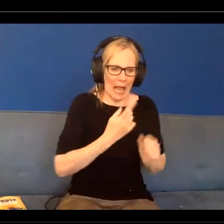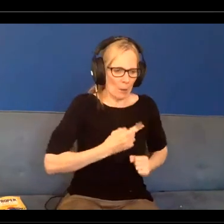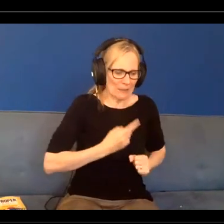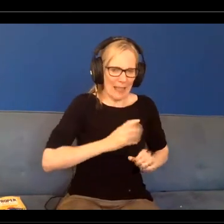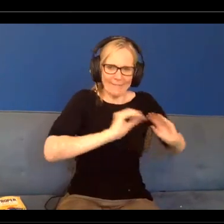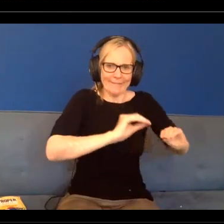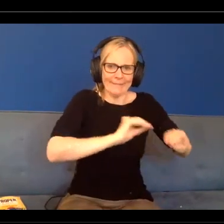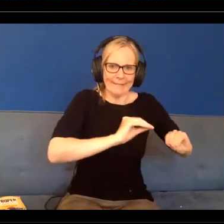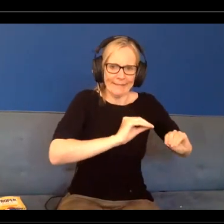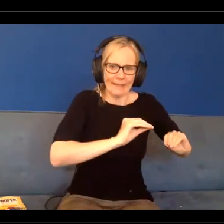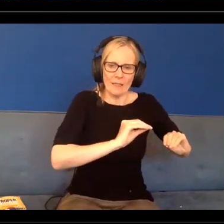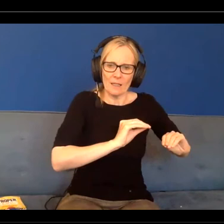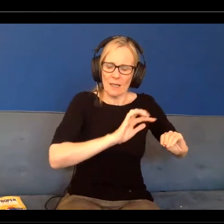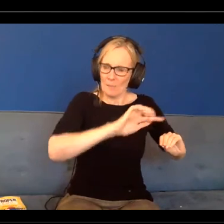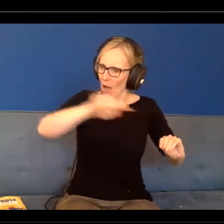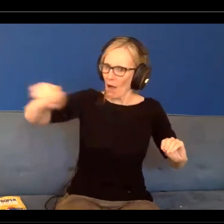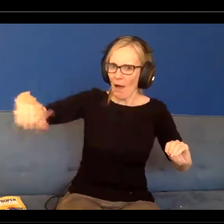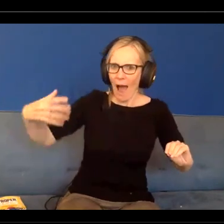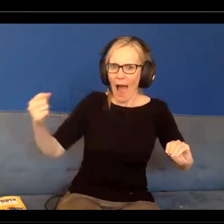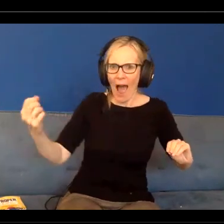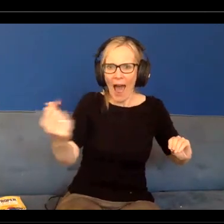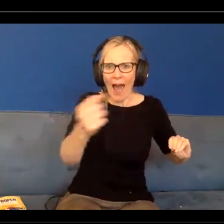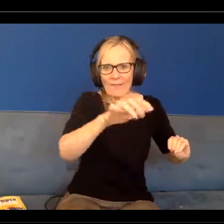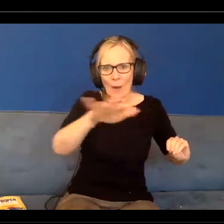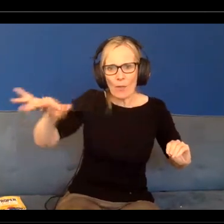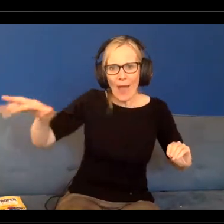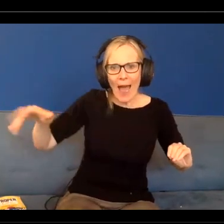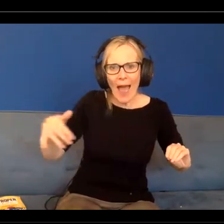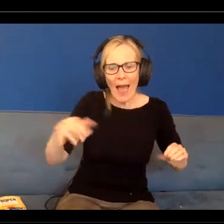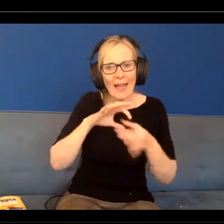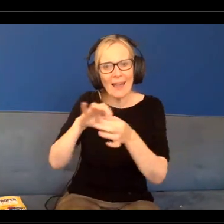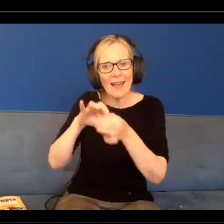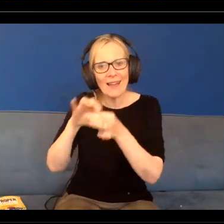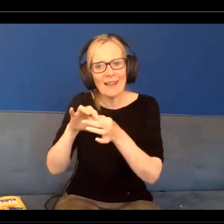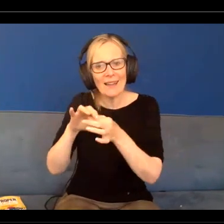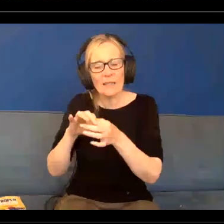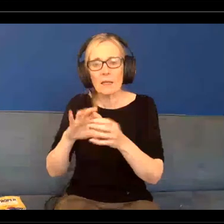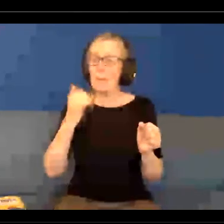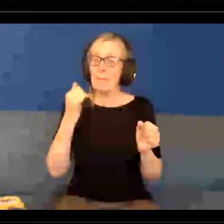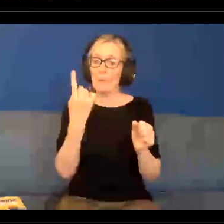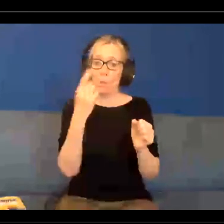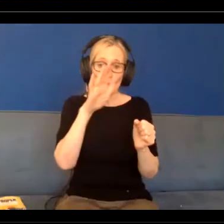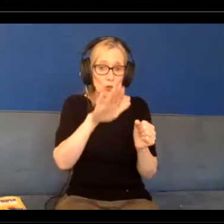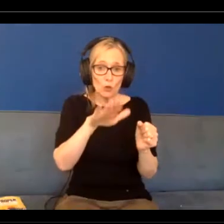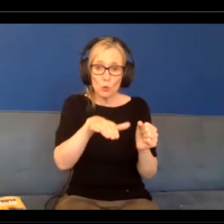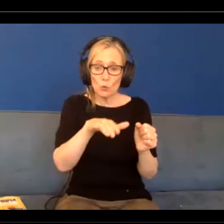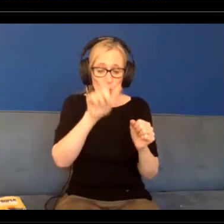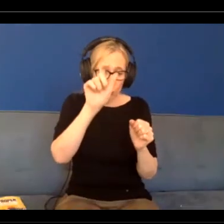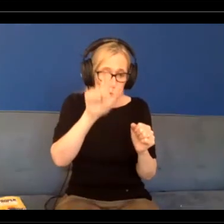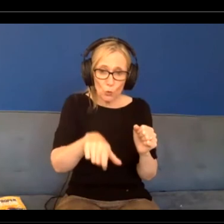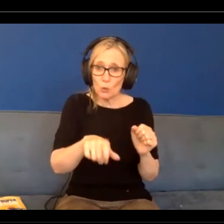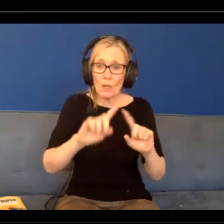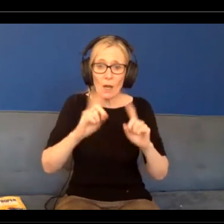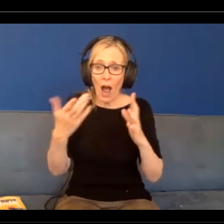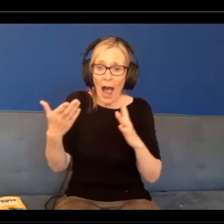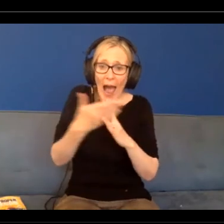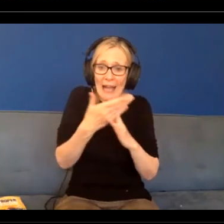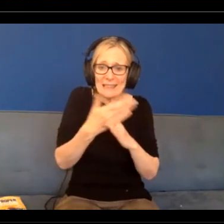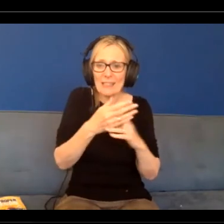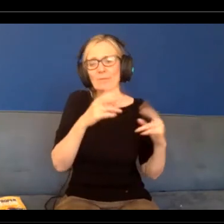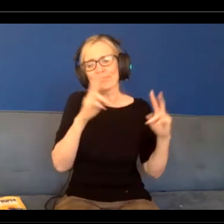teach the students that we teach. But when it comes to a student who might not be able to access an instrument in what's seen